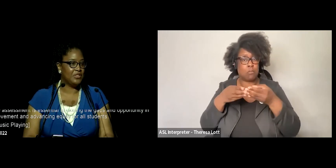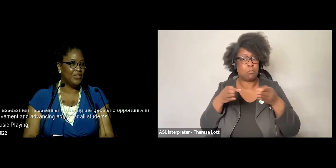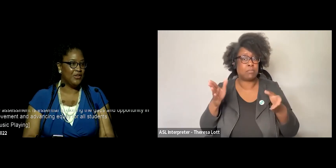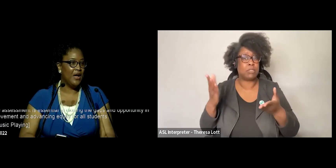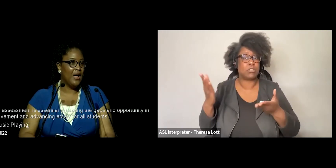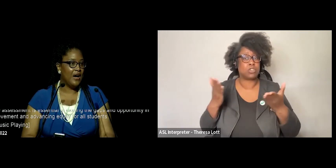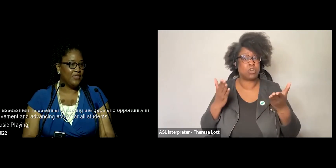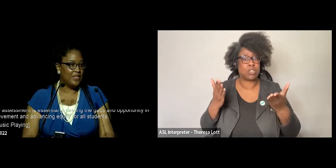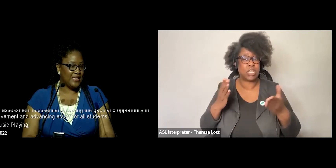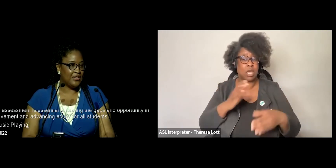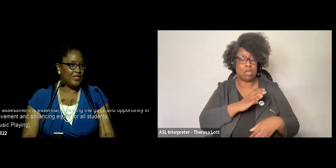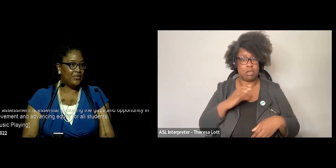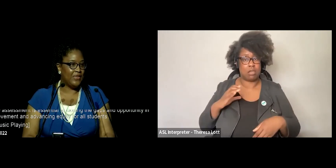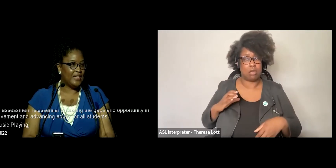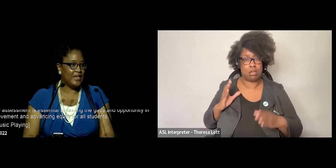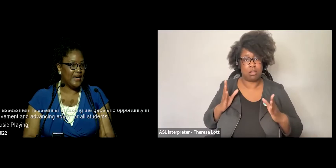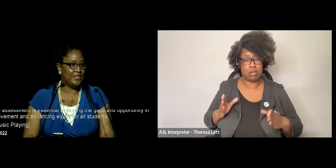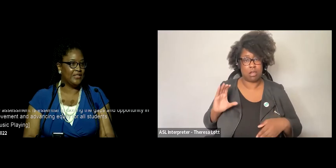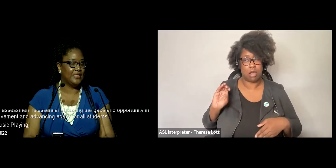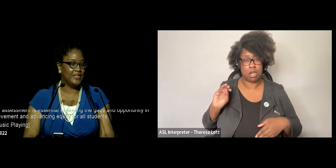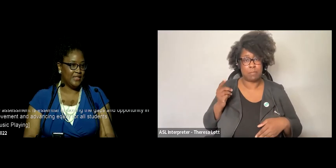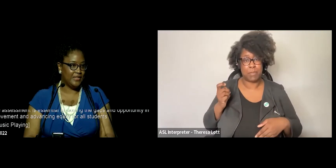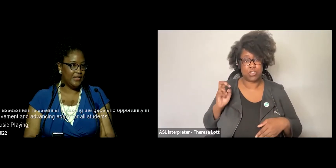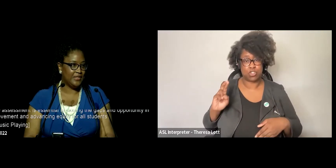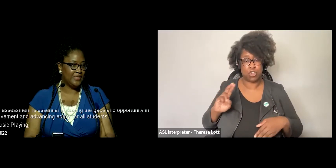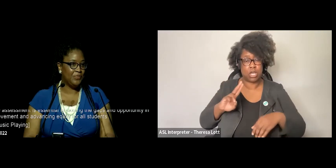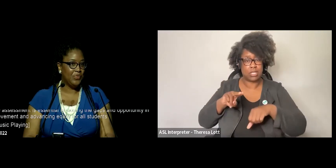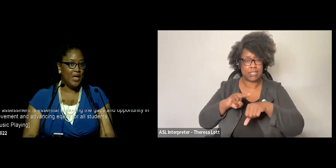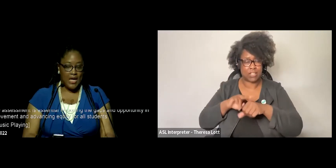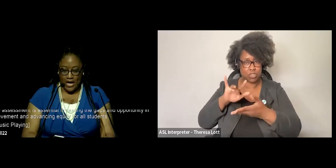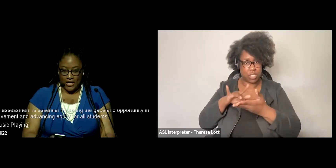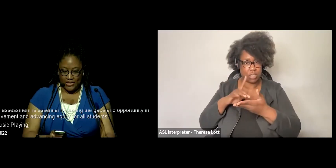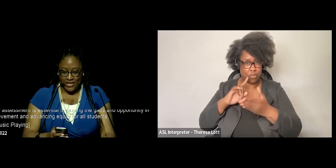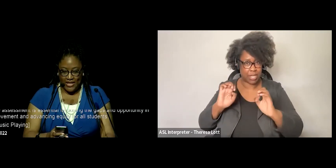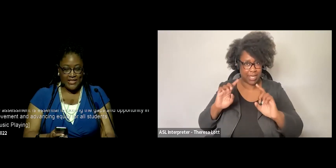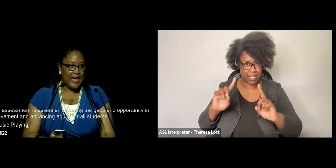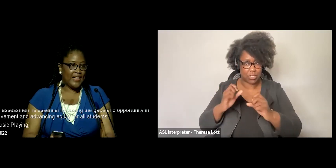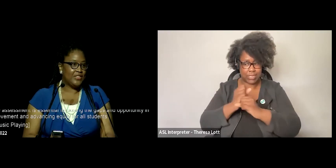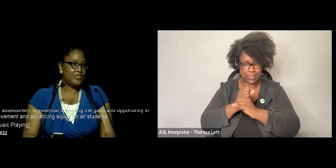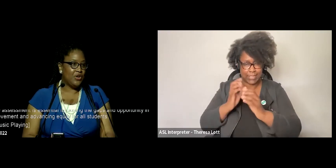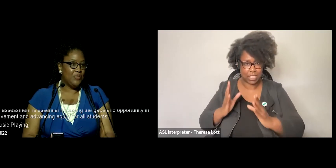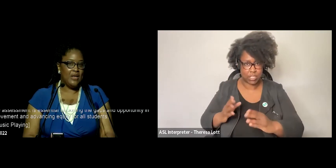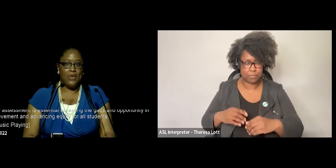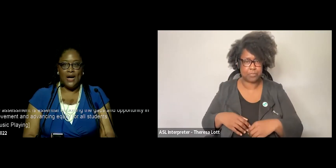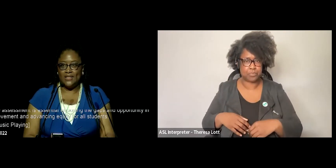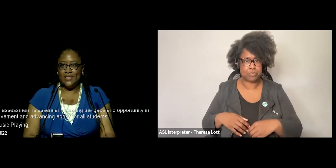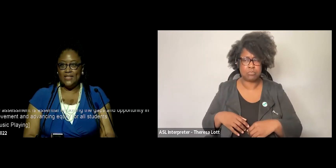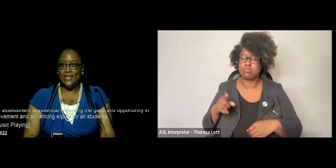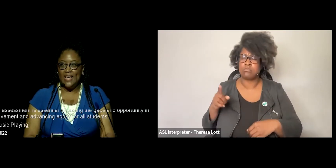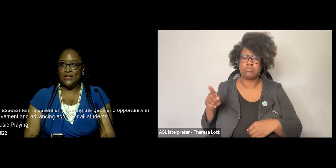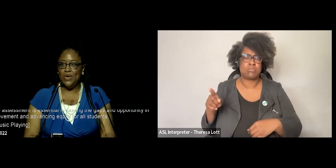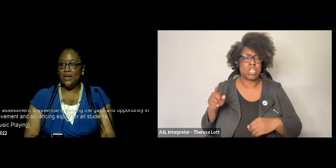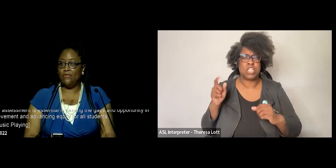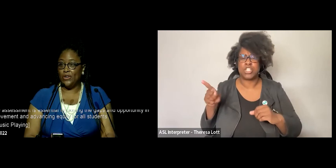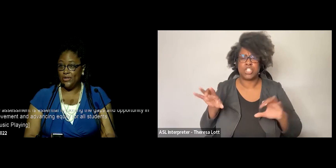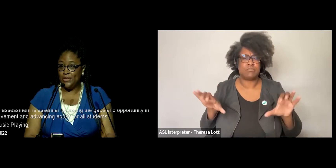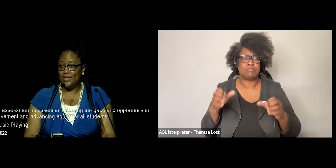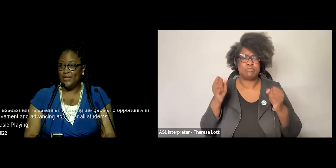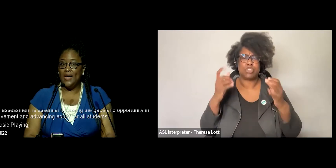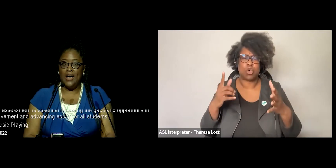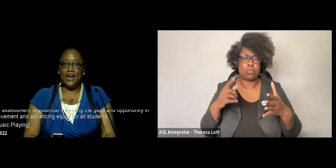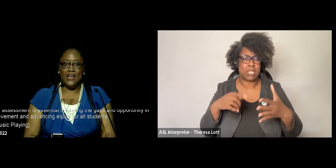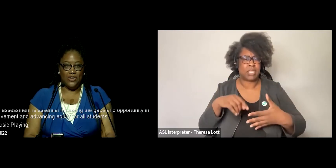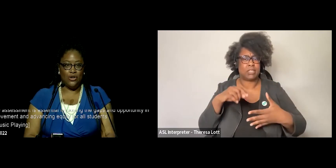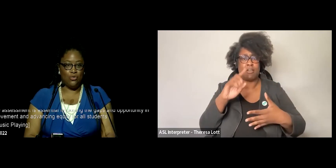as Commissioner of the National Center for Education Statistics. She checks so many boxes as being a